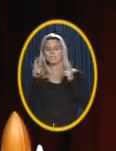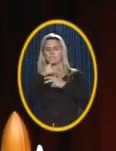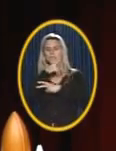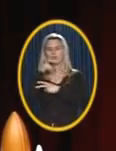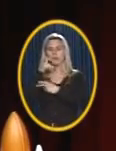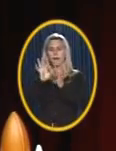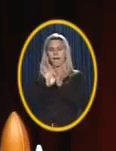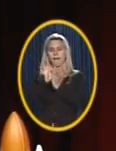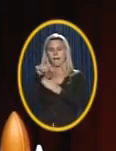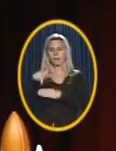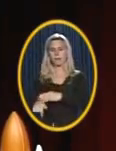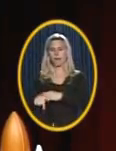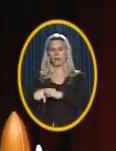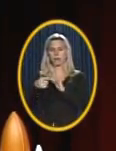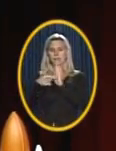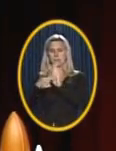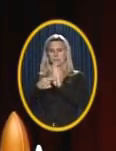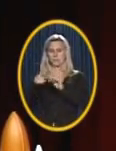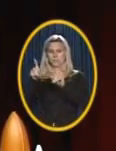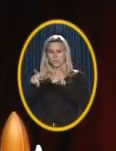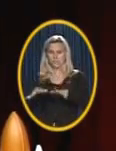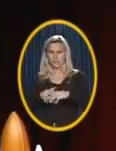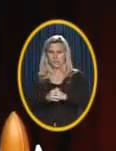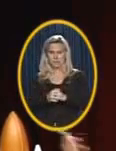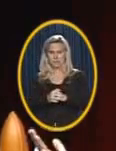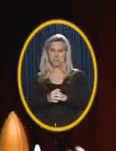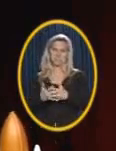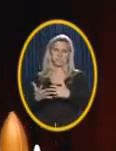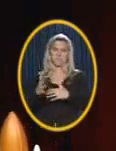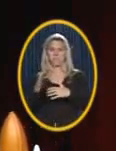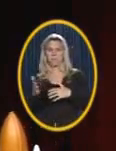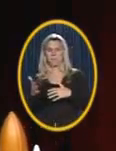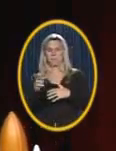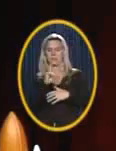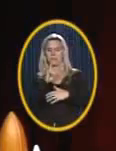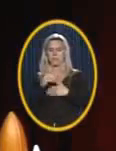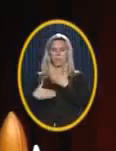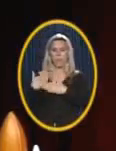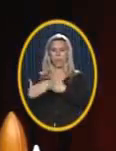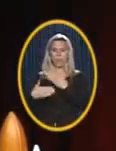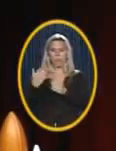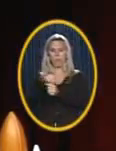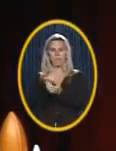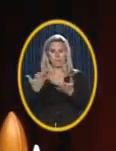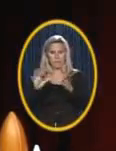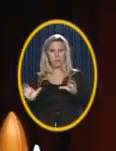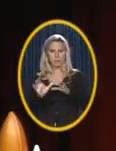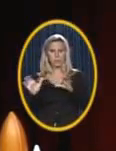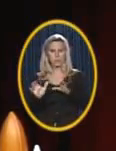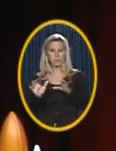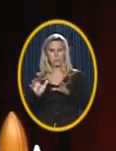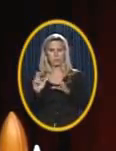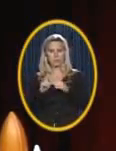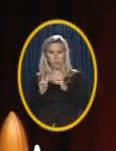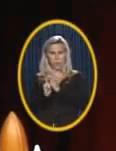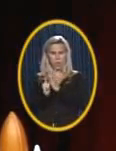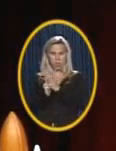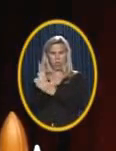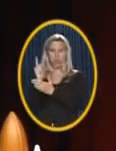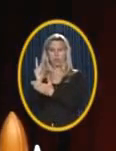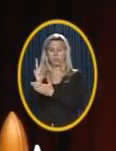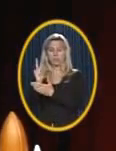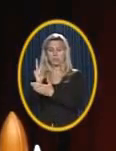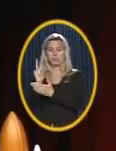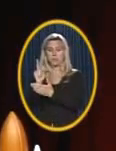countdown demonstration test, which is essentially going through and everything that you do to launch the vehicle, except